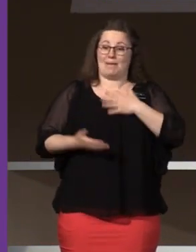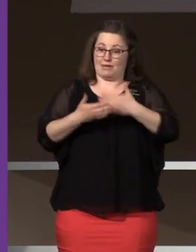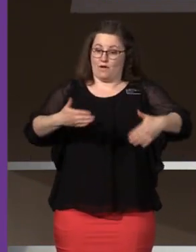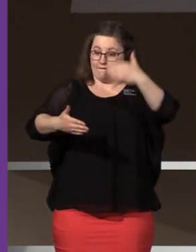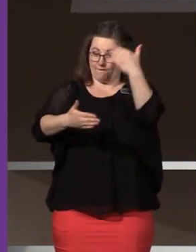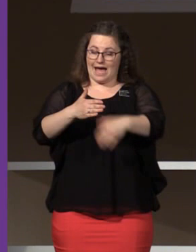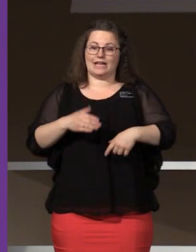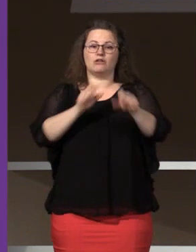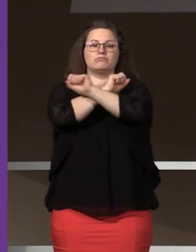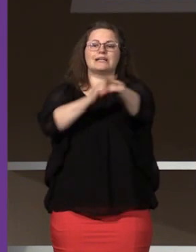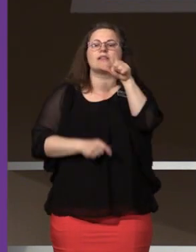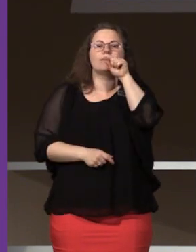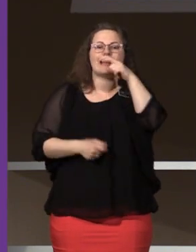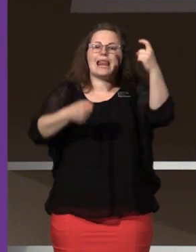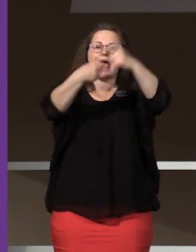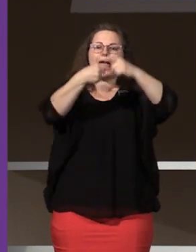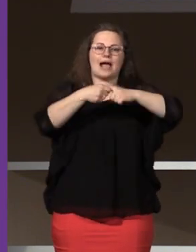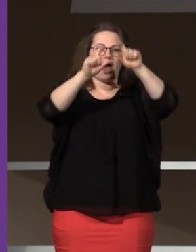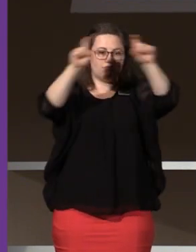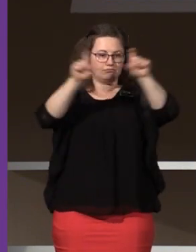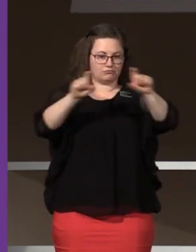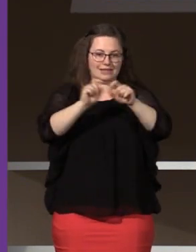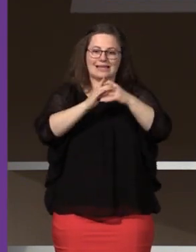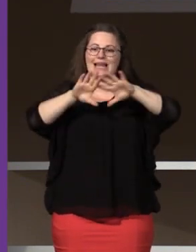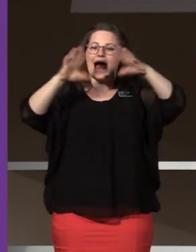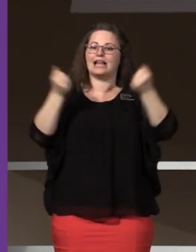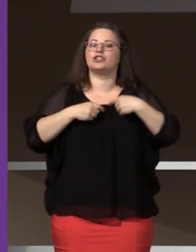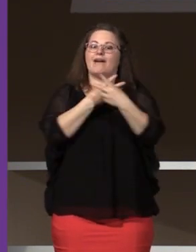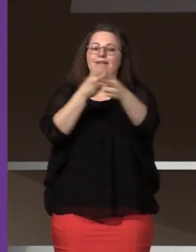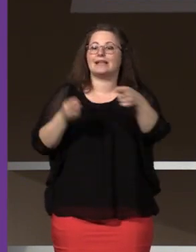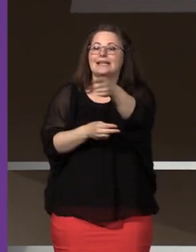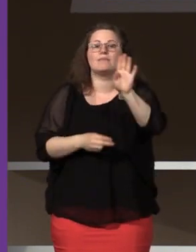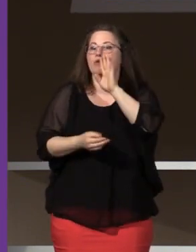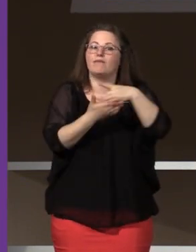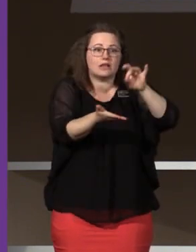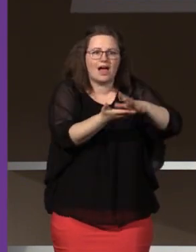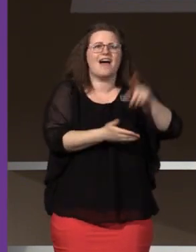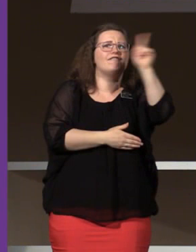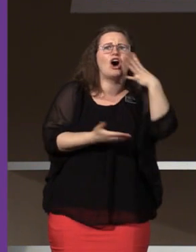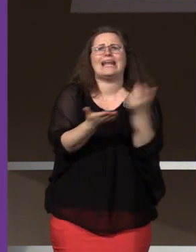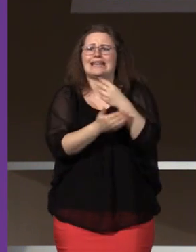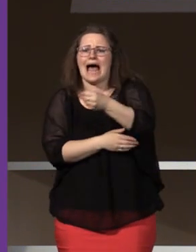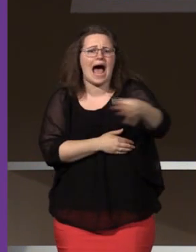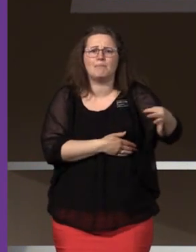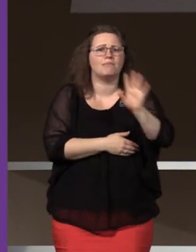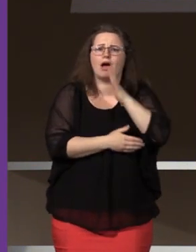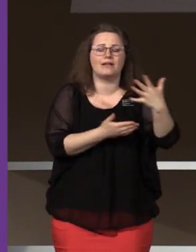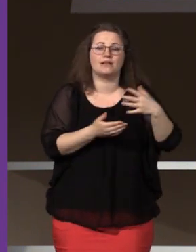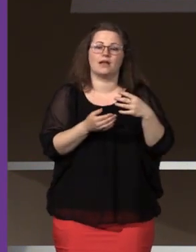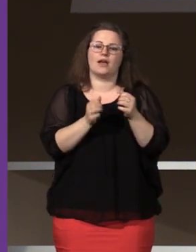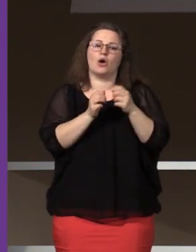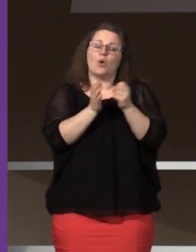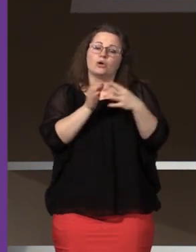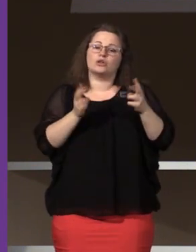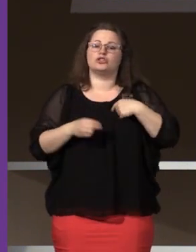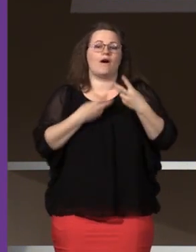going to tweet links to everything that I'm going to show, and that's so that you guys don't have to worry about where you can find them. But it's also because I'm not going to show